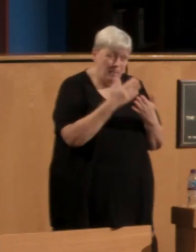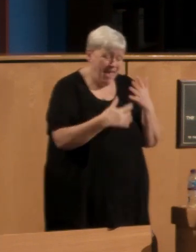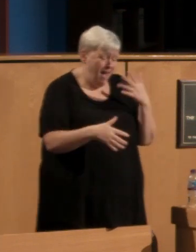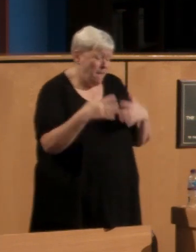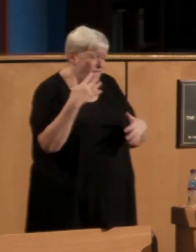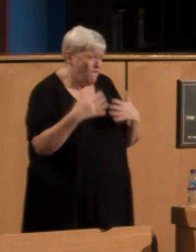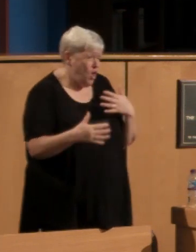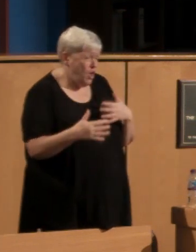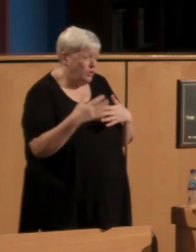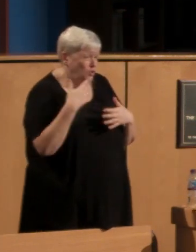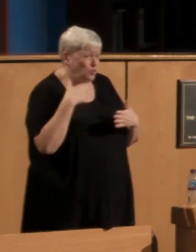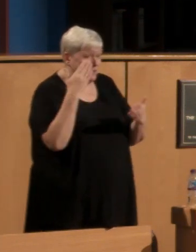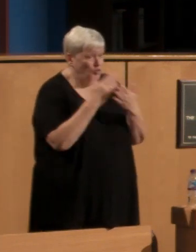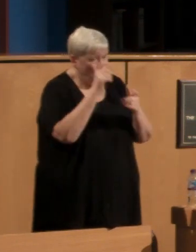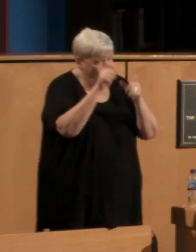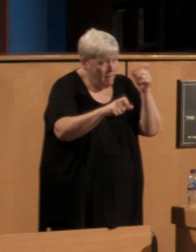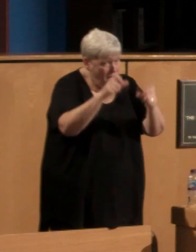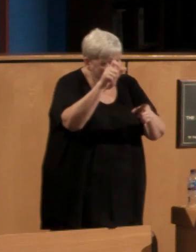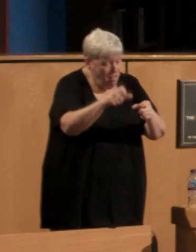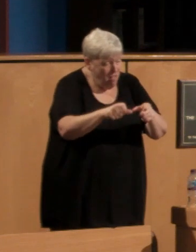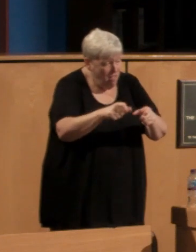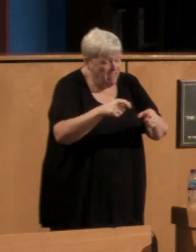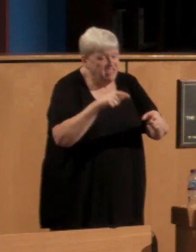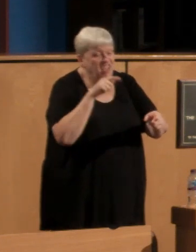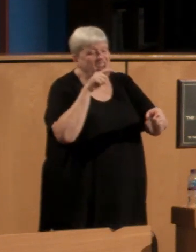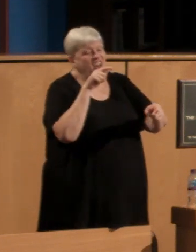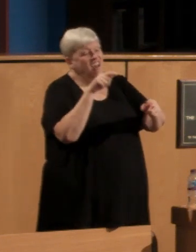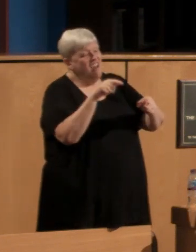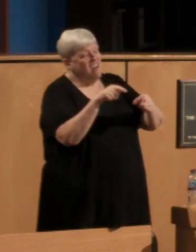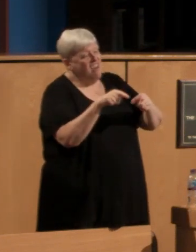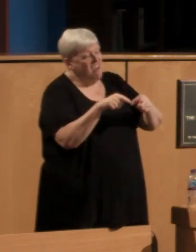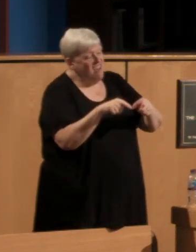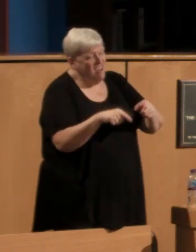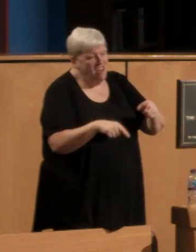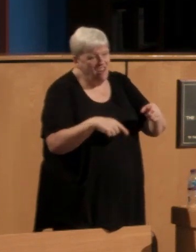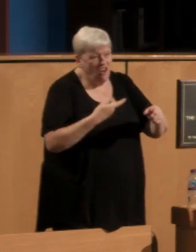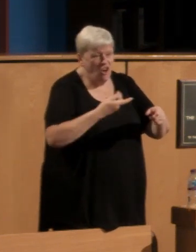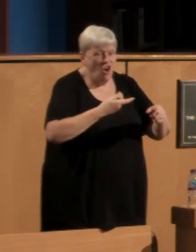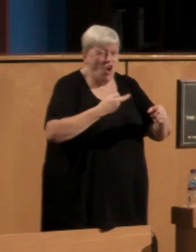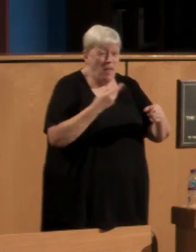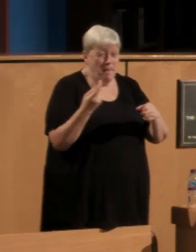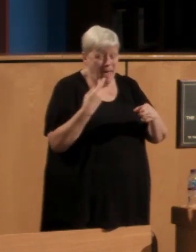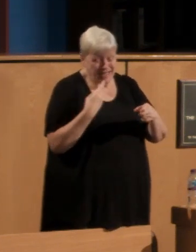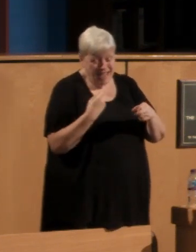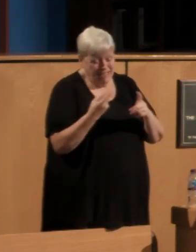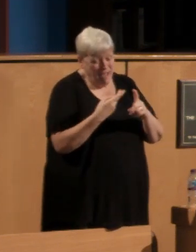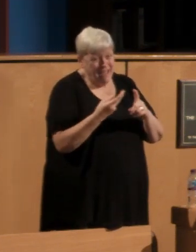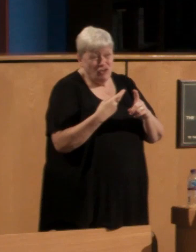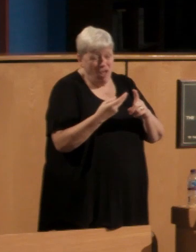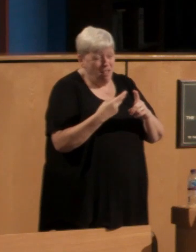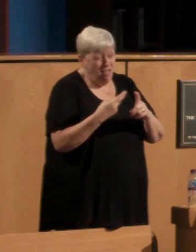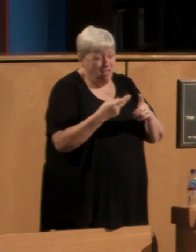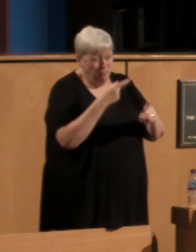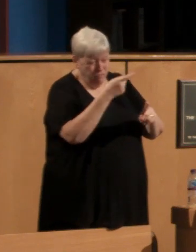put tropes on real people, to say, oh, all bisexual people are like that. You know, and that does happen